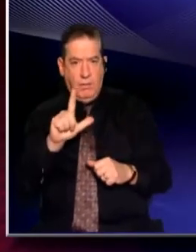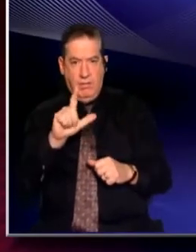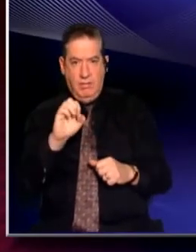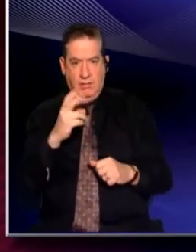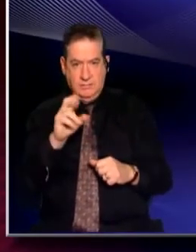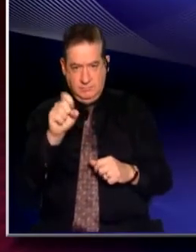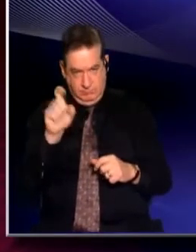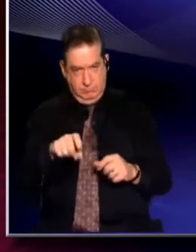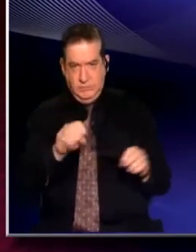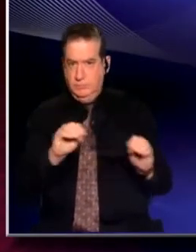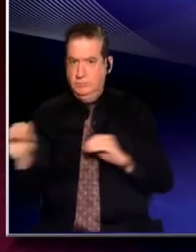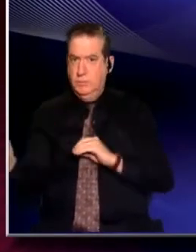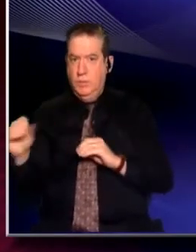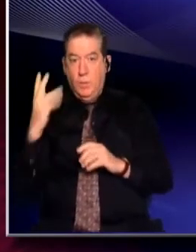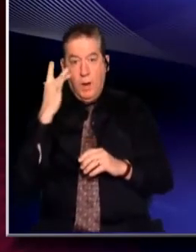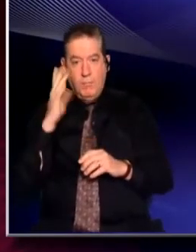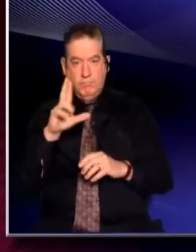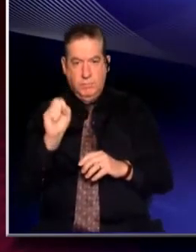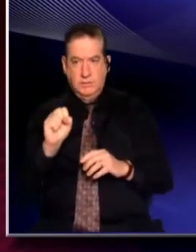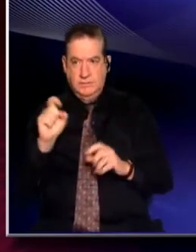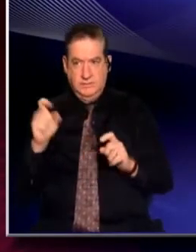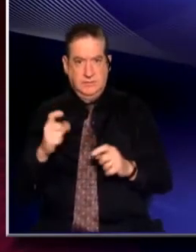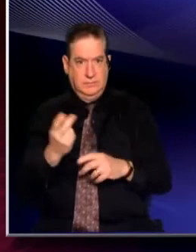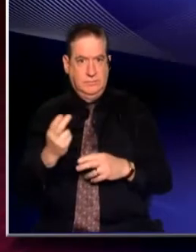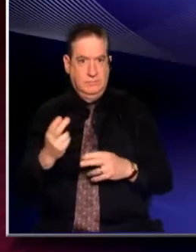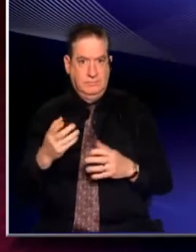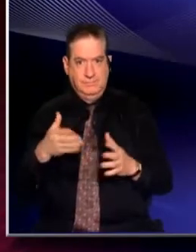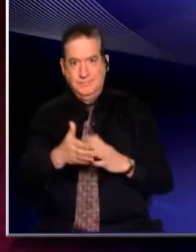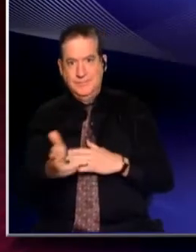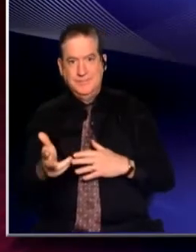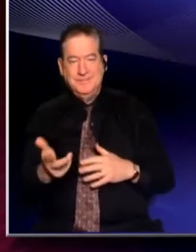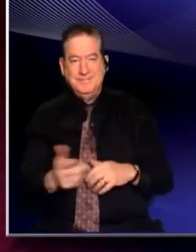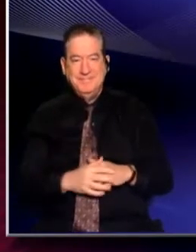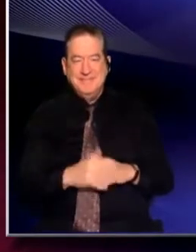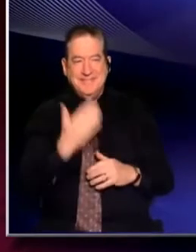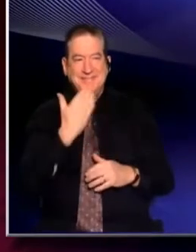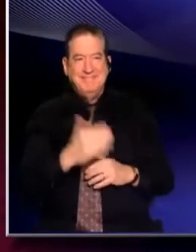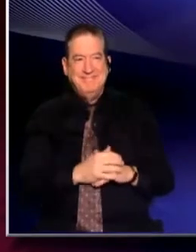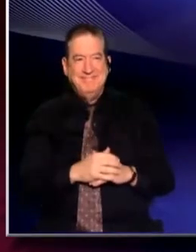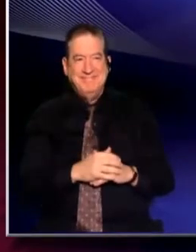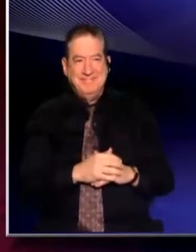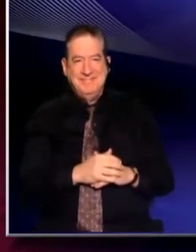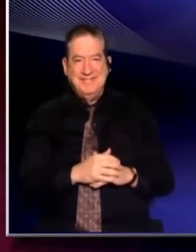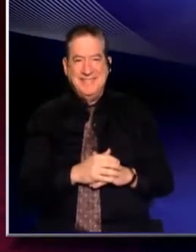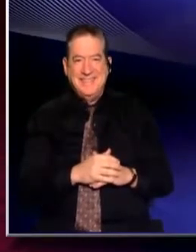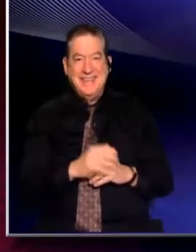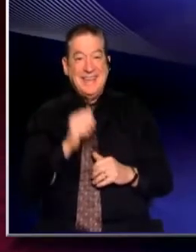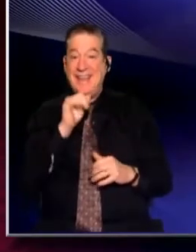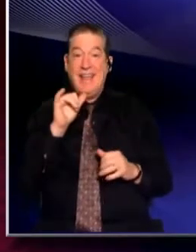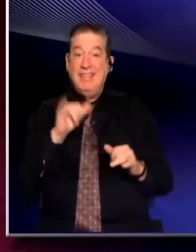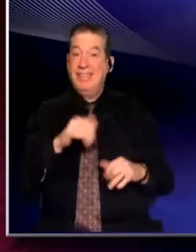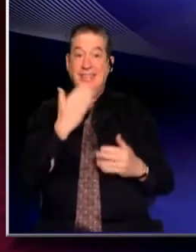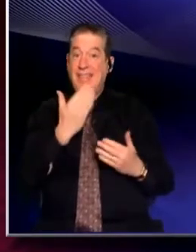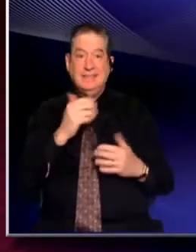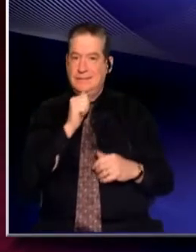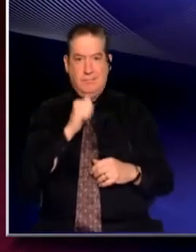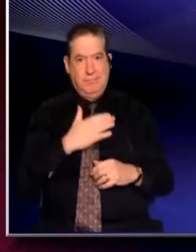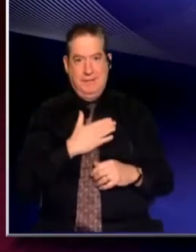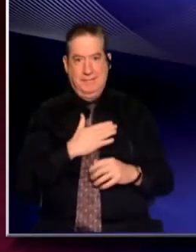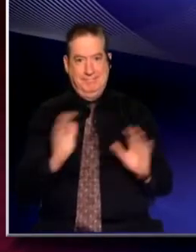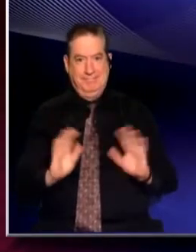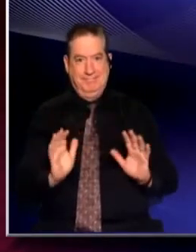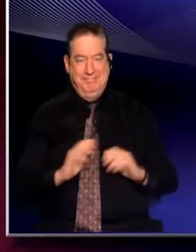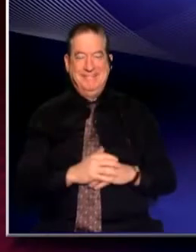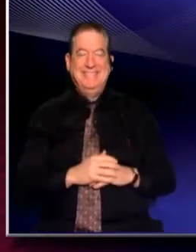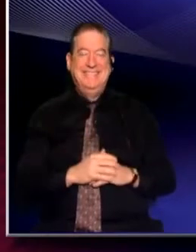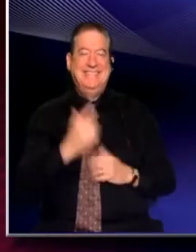to be moved for the buses. Thank you. Thanks. It's not mine.